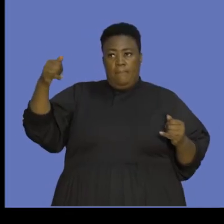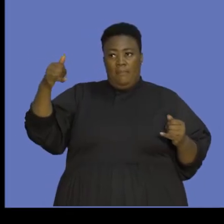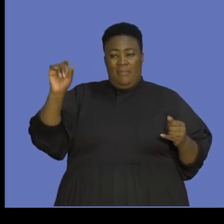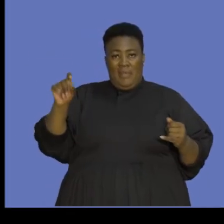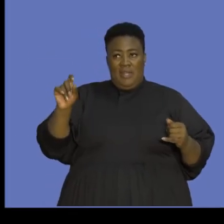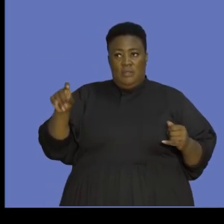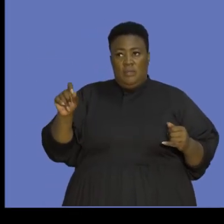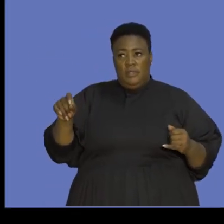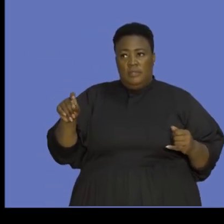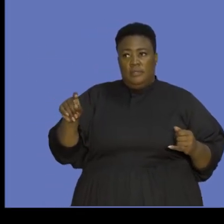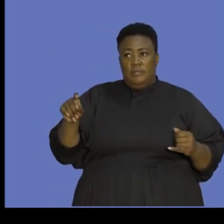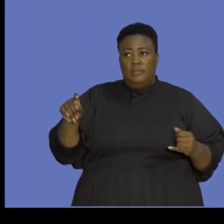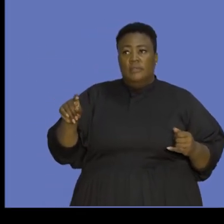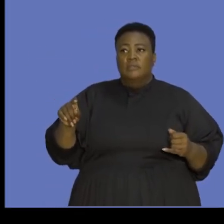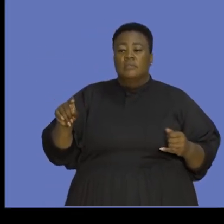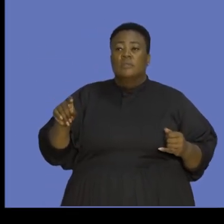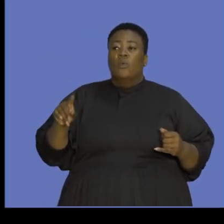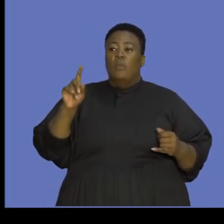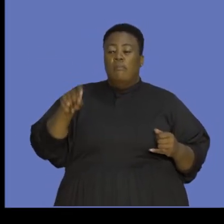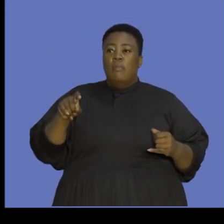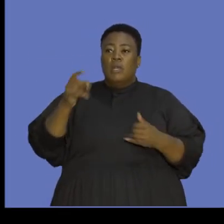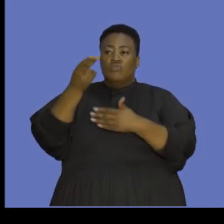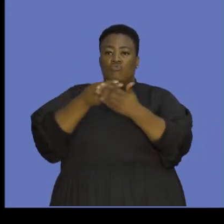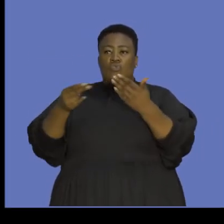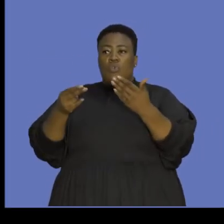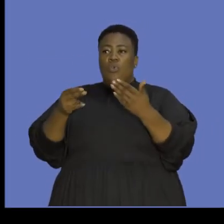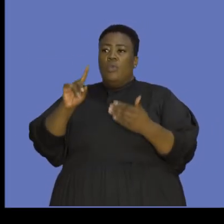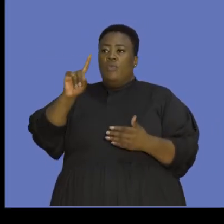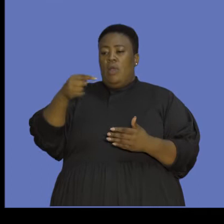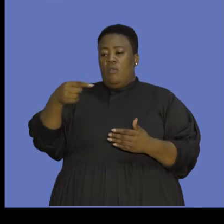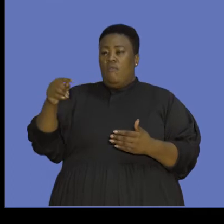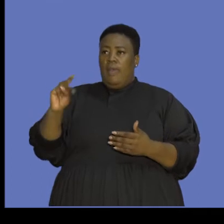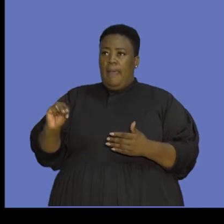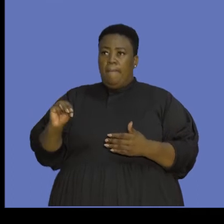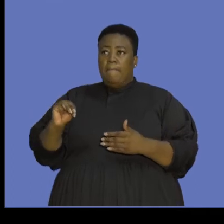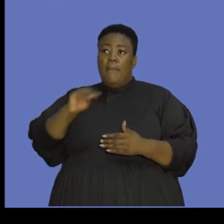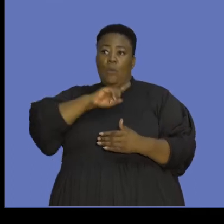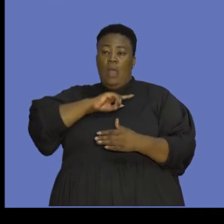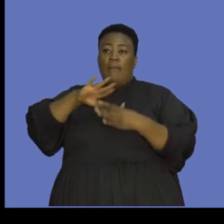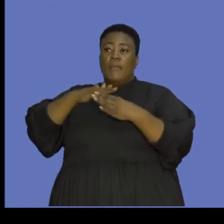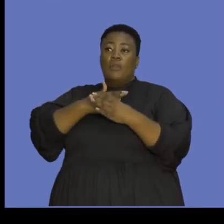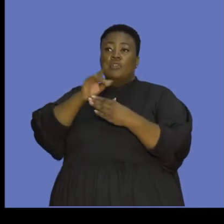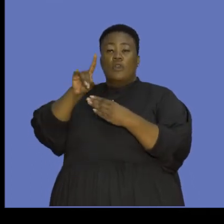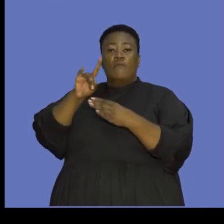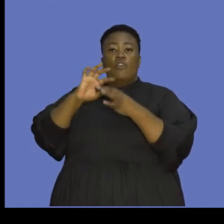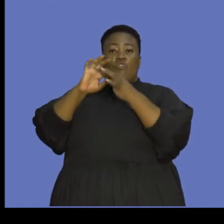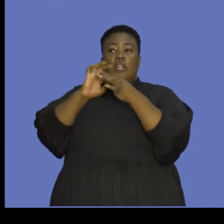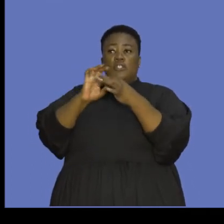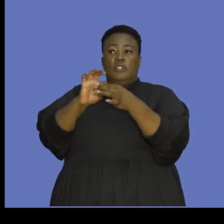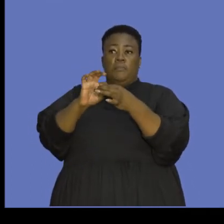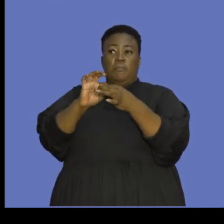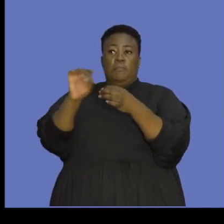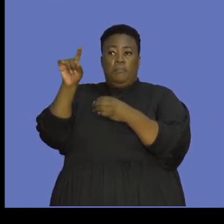get this graph. We have to draw a graph with 1 over m because of this